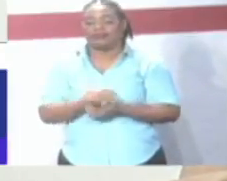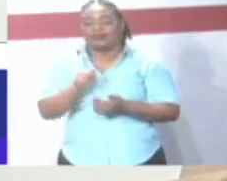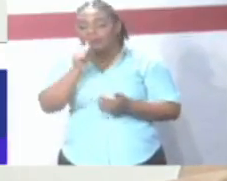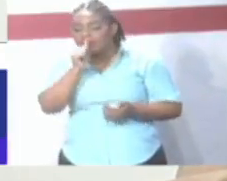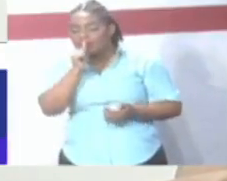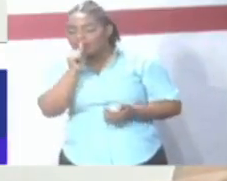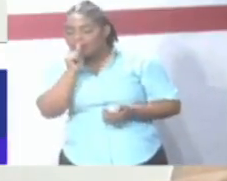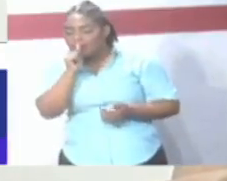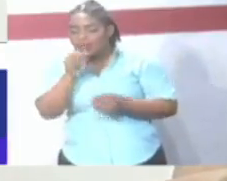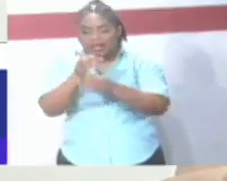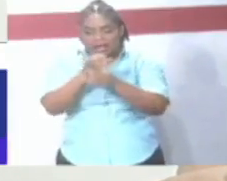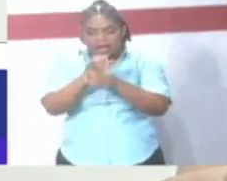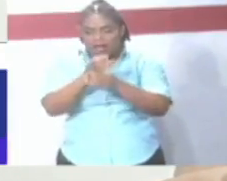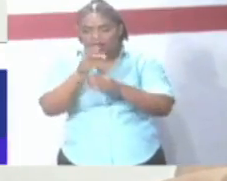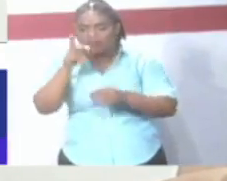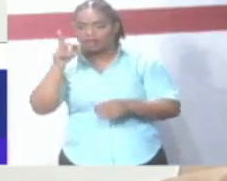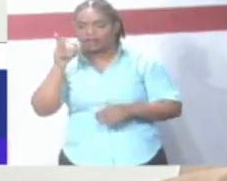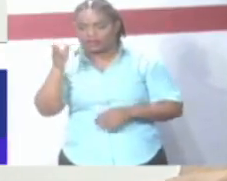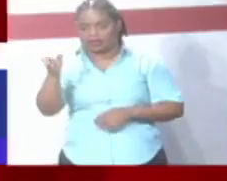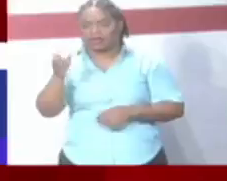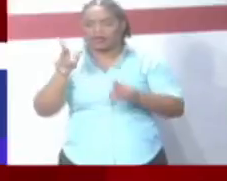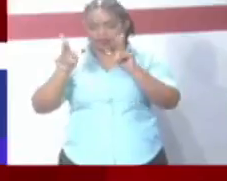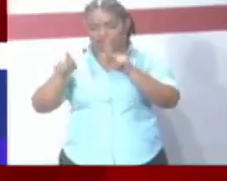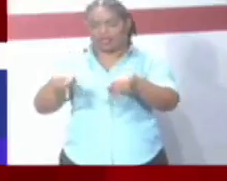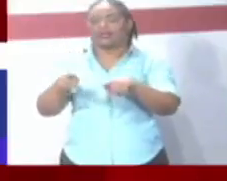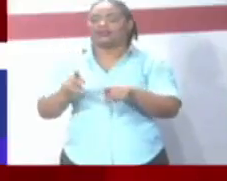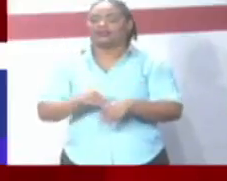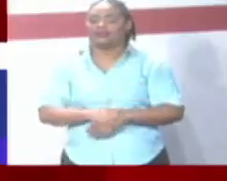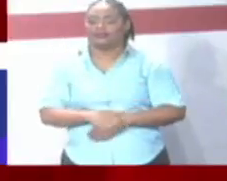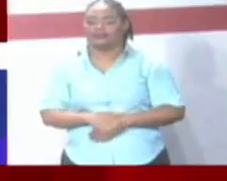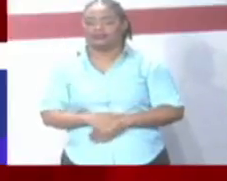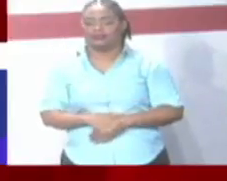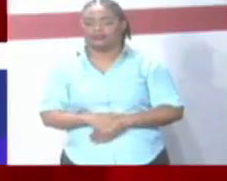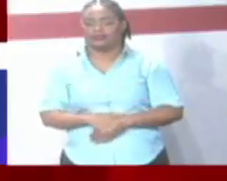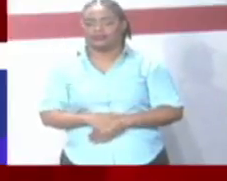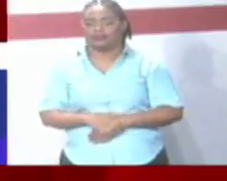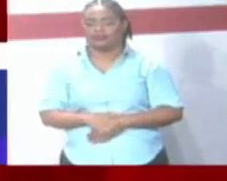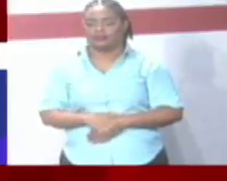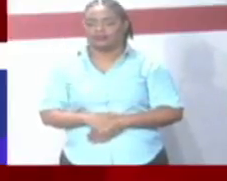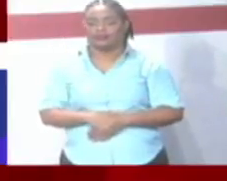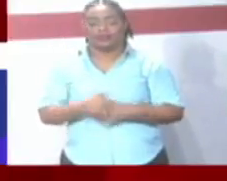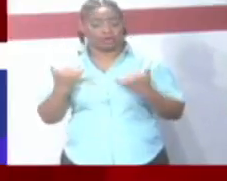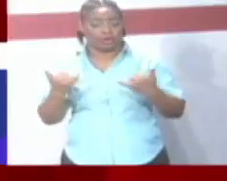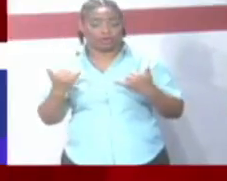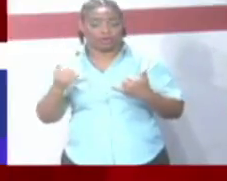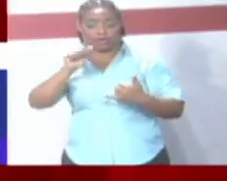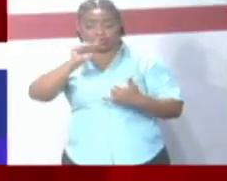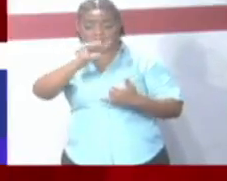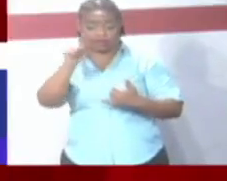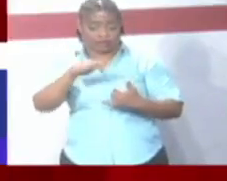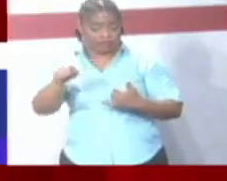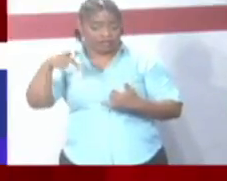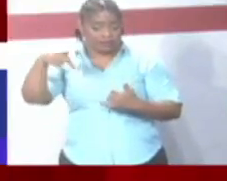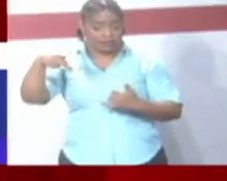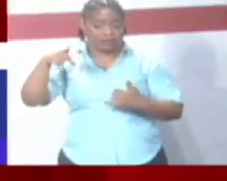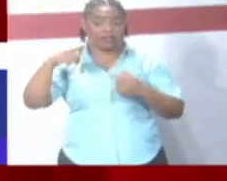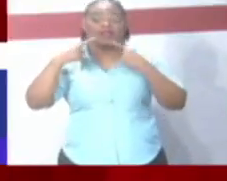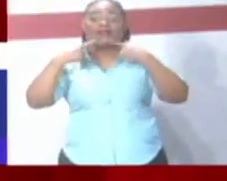issue. Thank you very much, Minister. AZP News, we are ready for your two questions. Good morning.